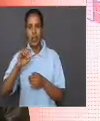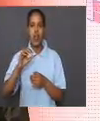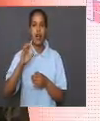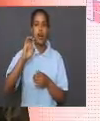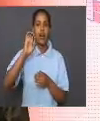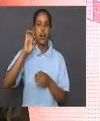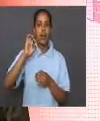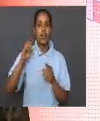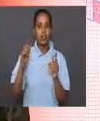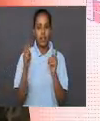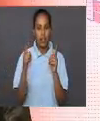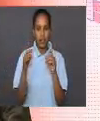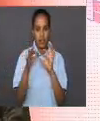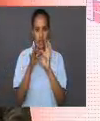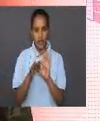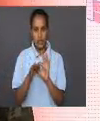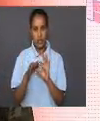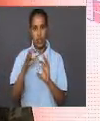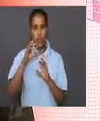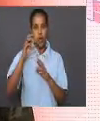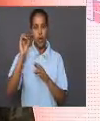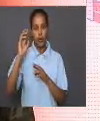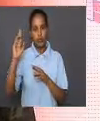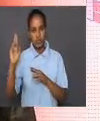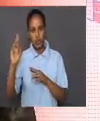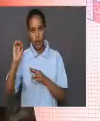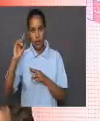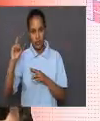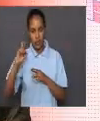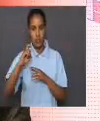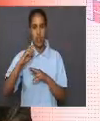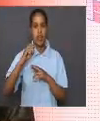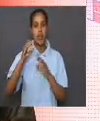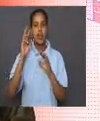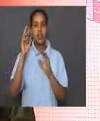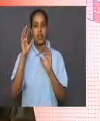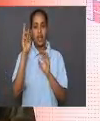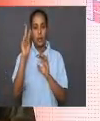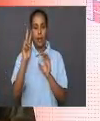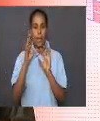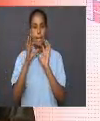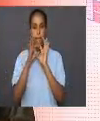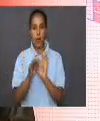ester linkage and oxidation across the double bonds.